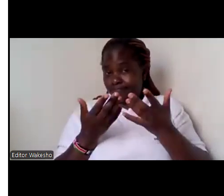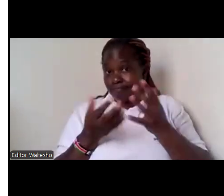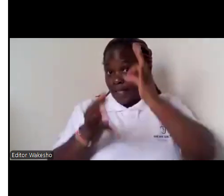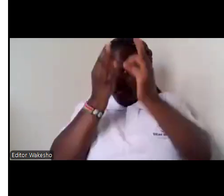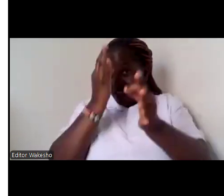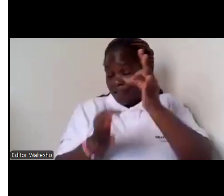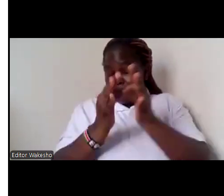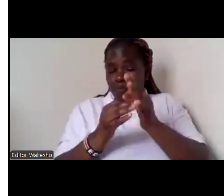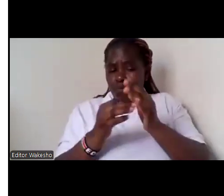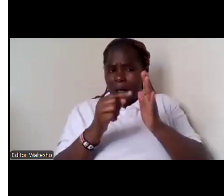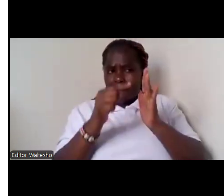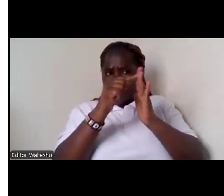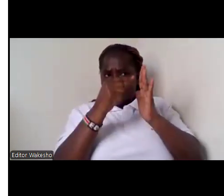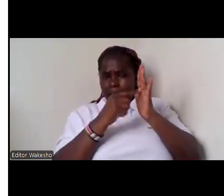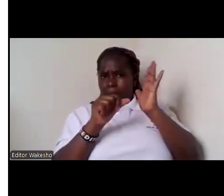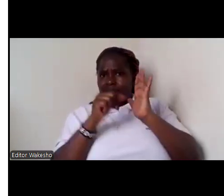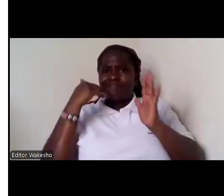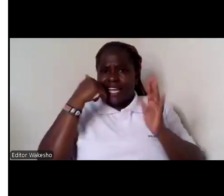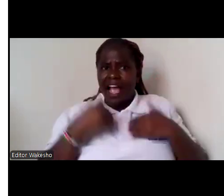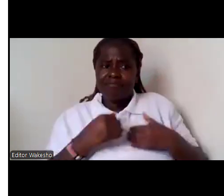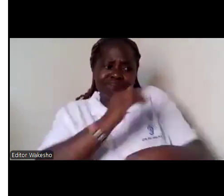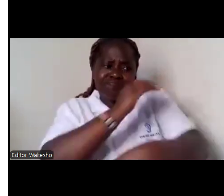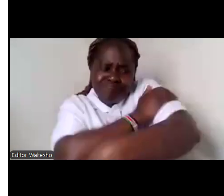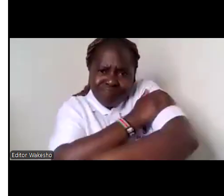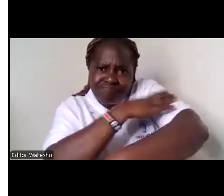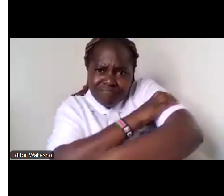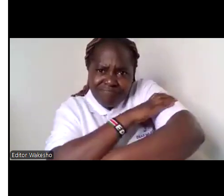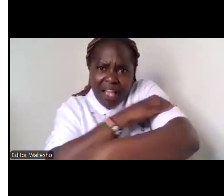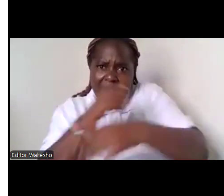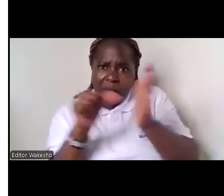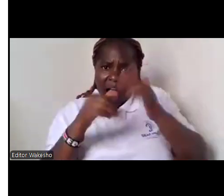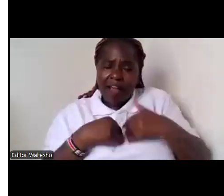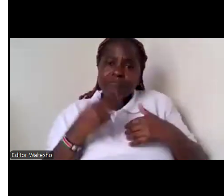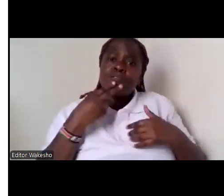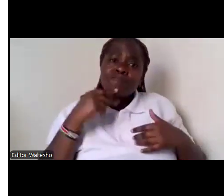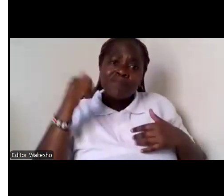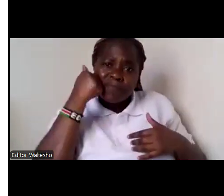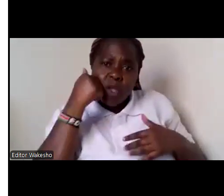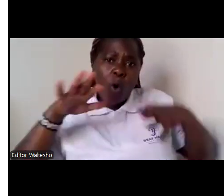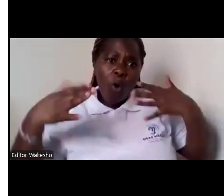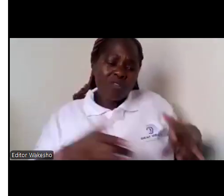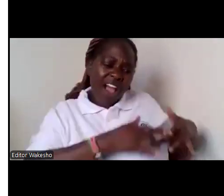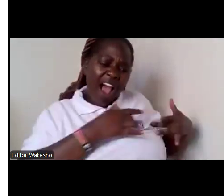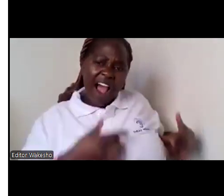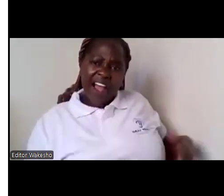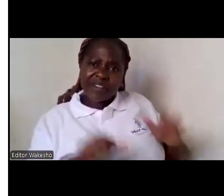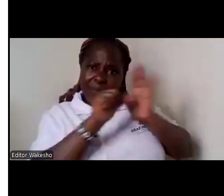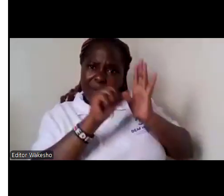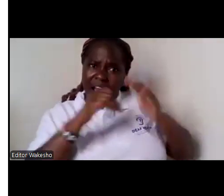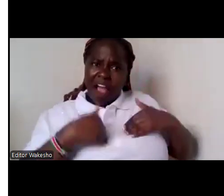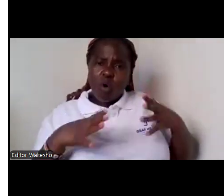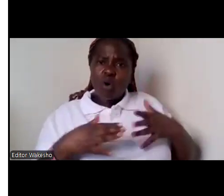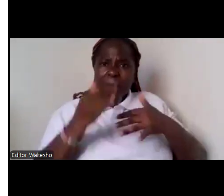those conditions that we talked about. If you have ever gotten maybe a blood clot on the leg or the